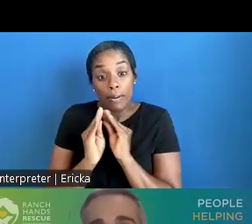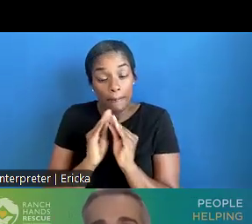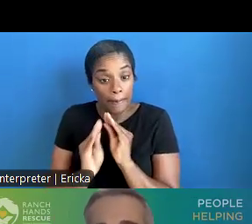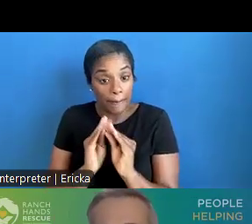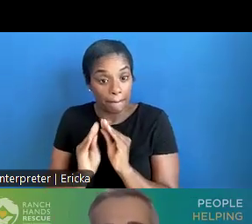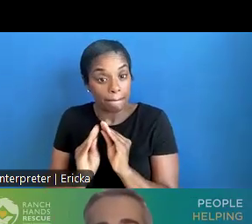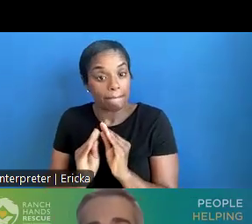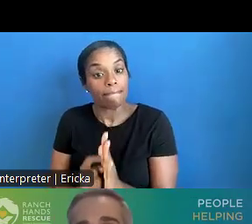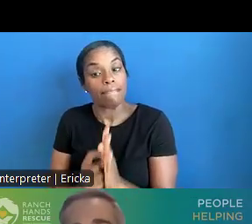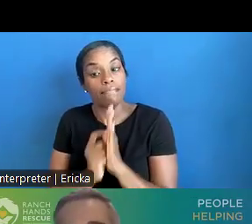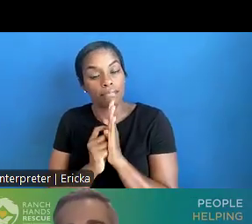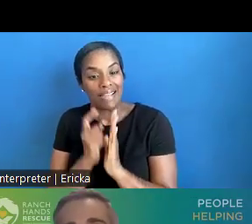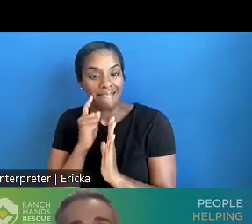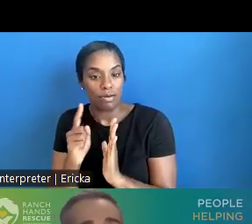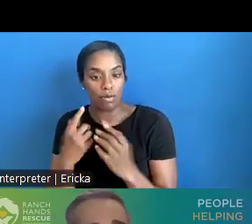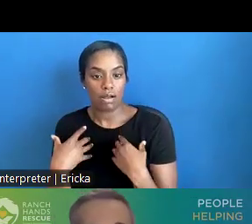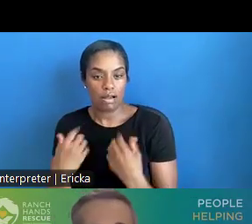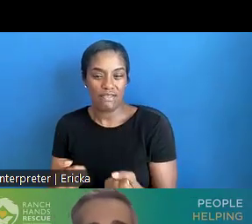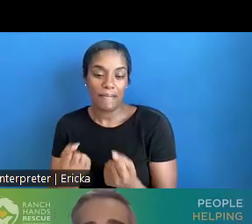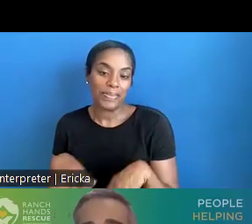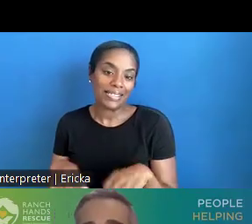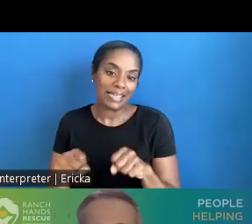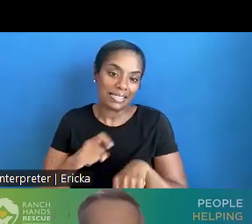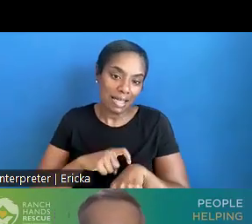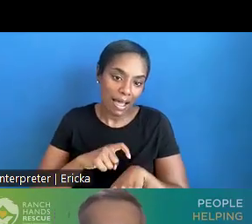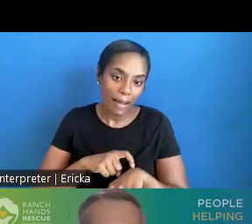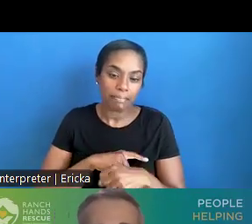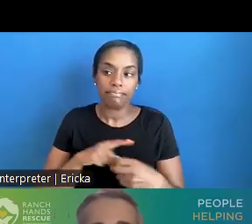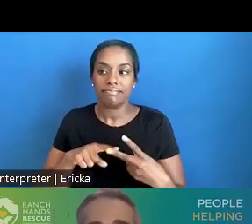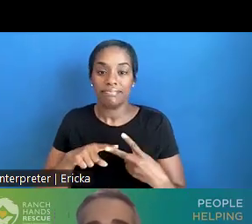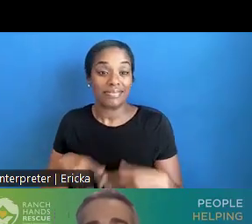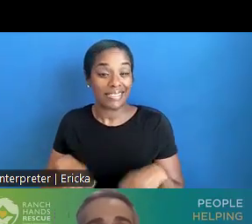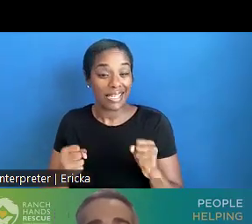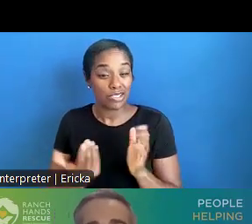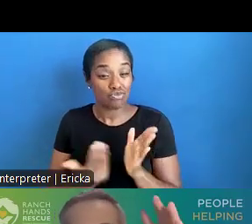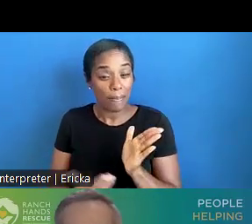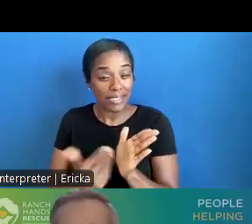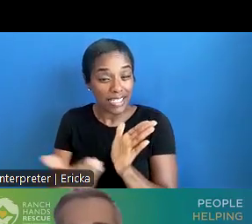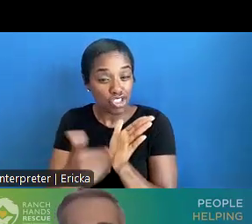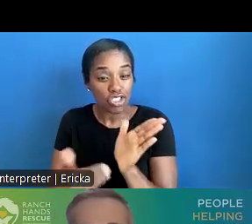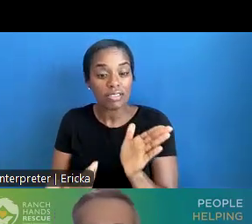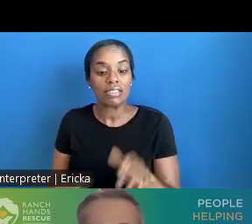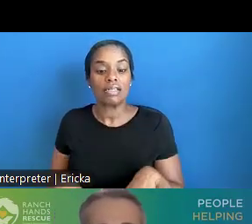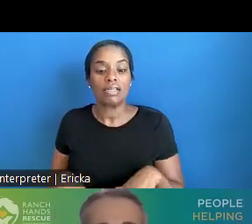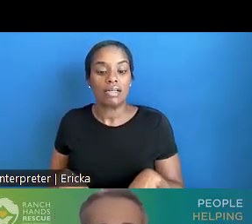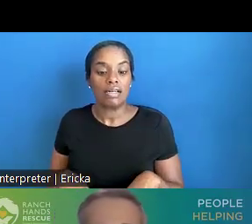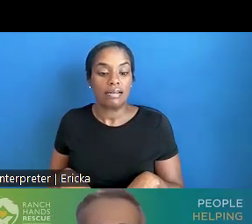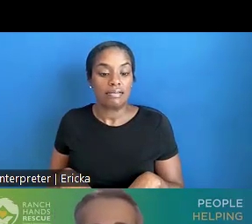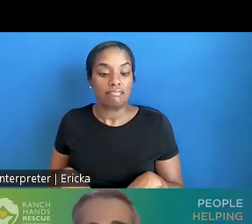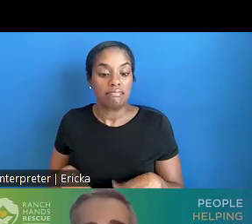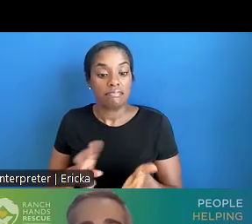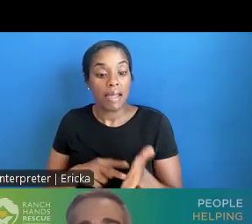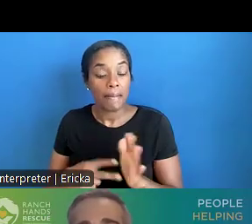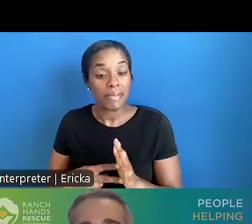is required for recovery. And that takes time, that takes repetition, that takes meeting the needs holistically and